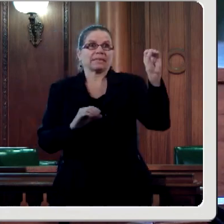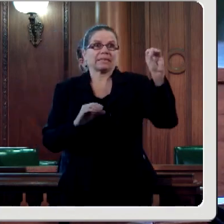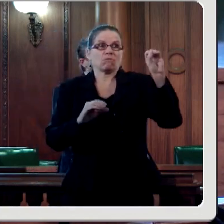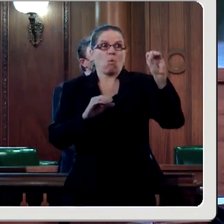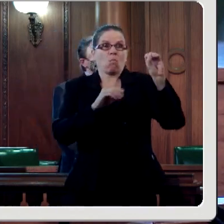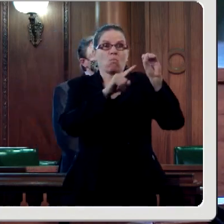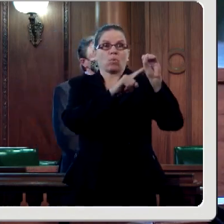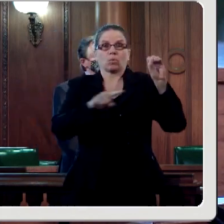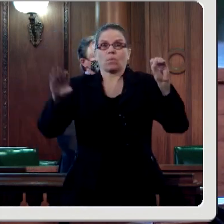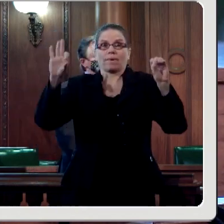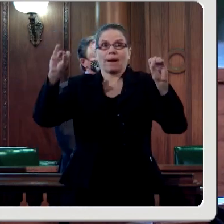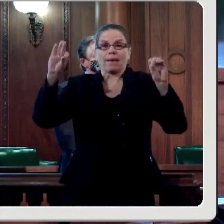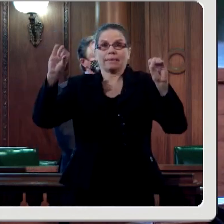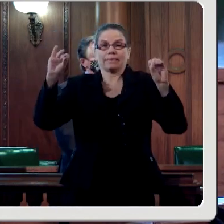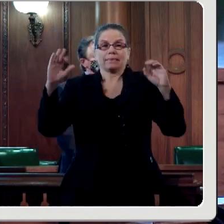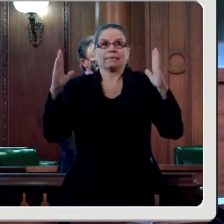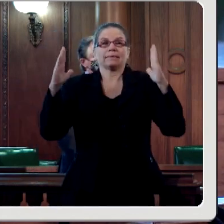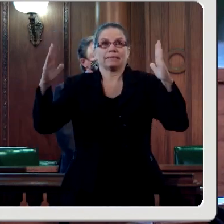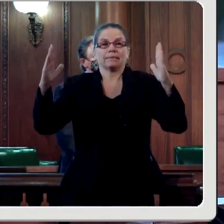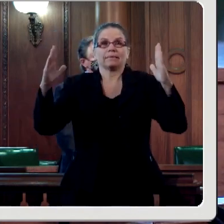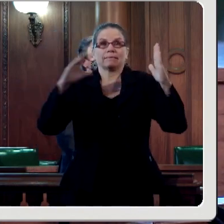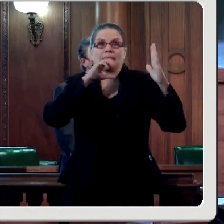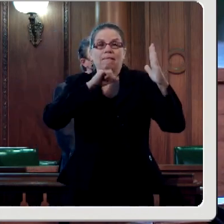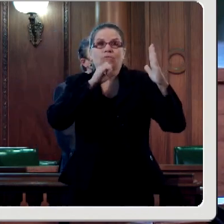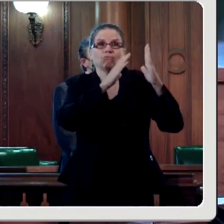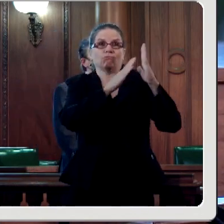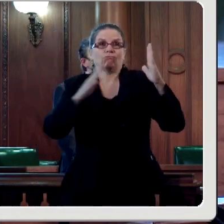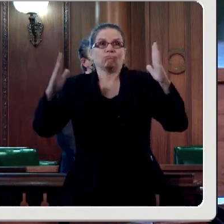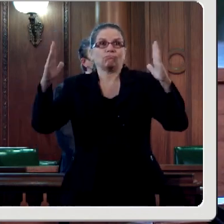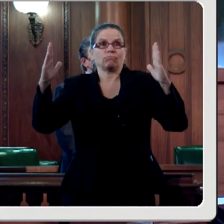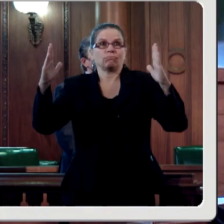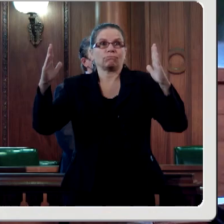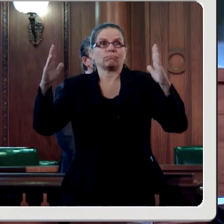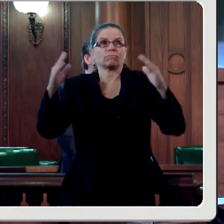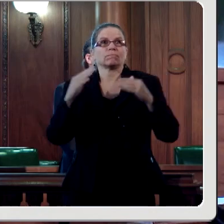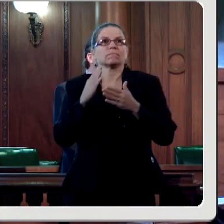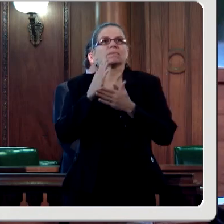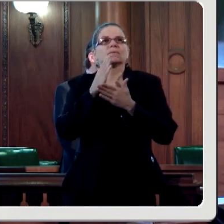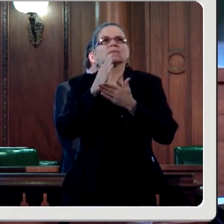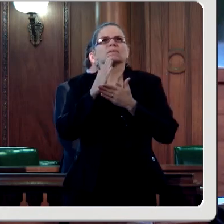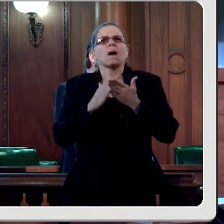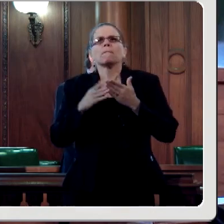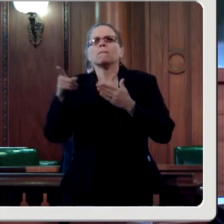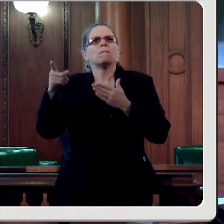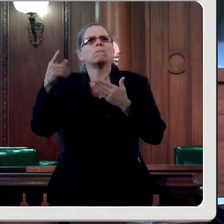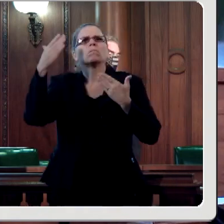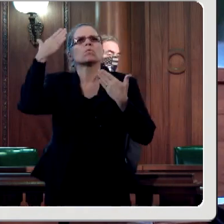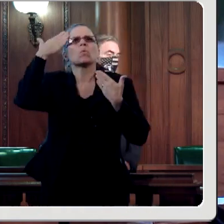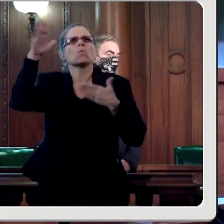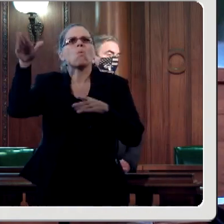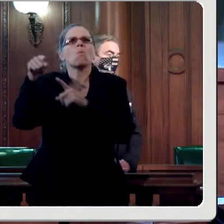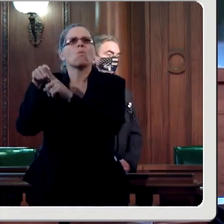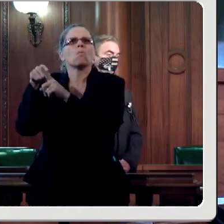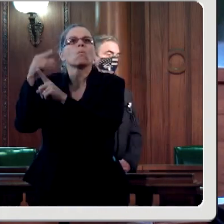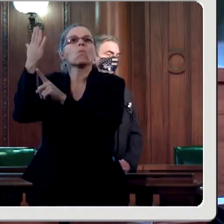That other category indicates that we were not able to get those ages from our data.